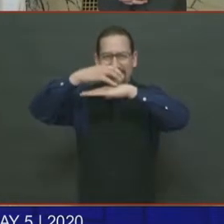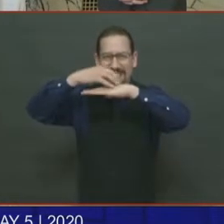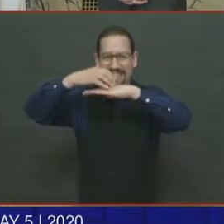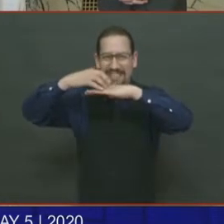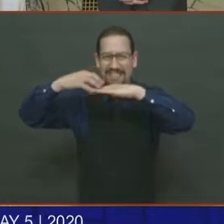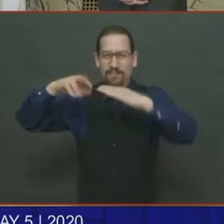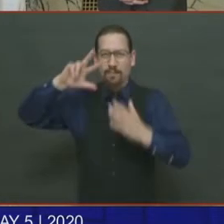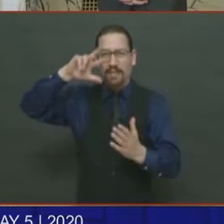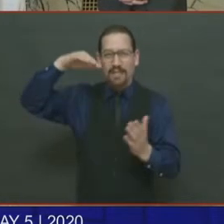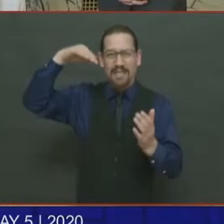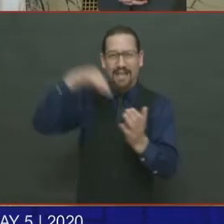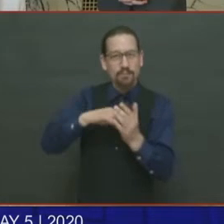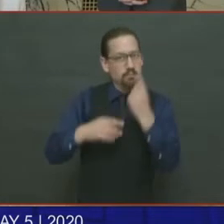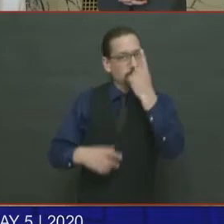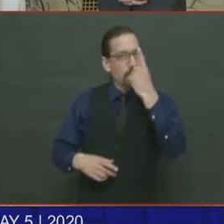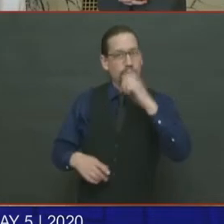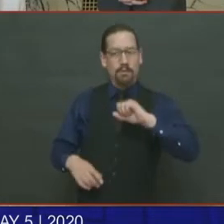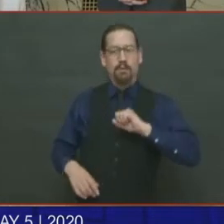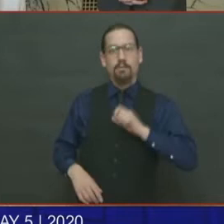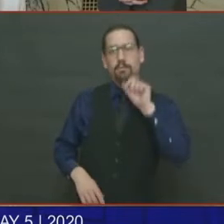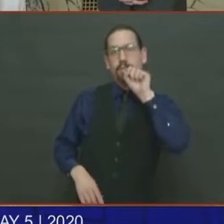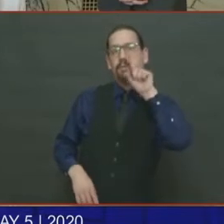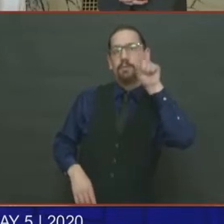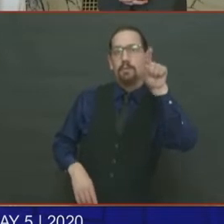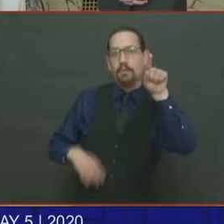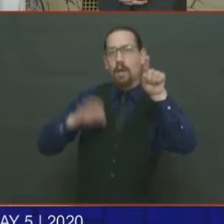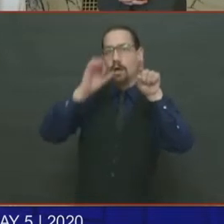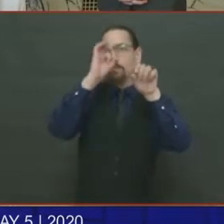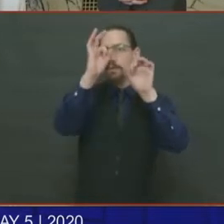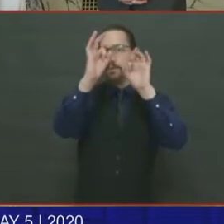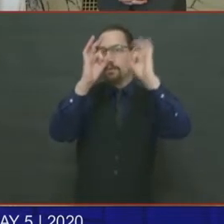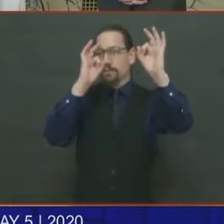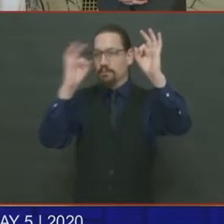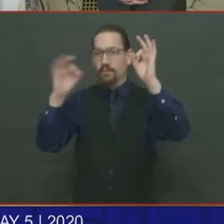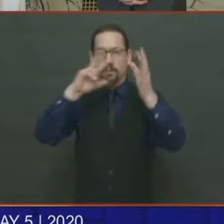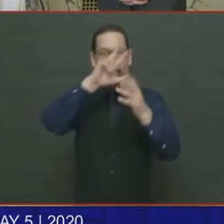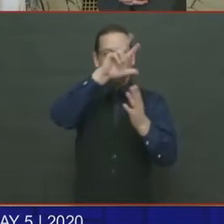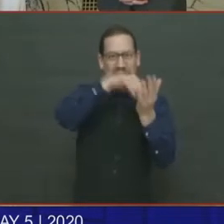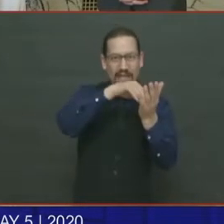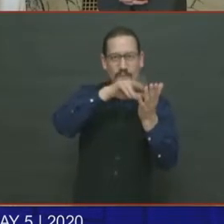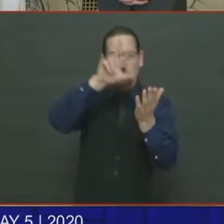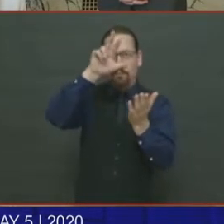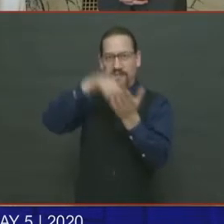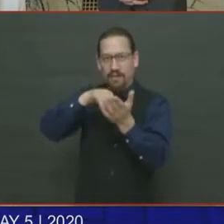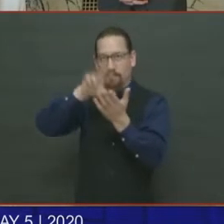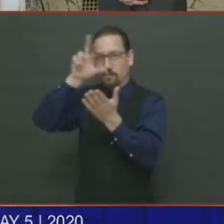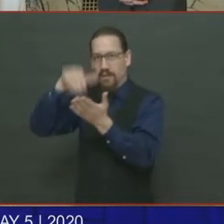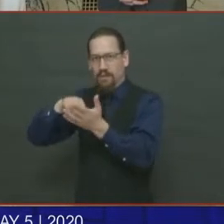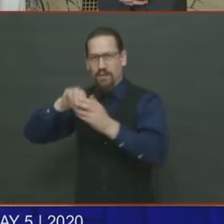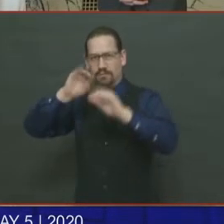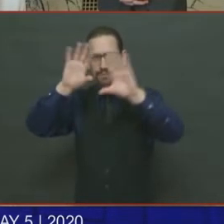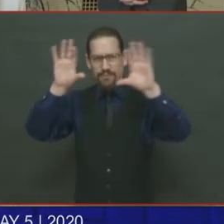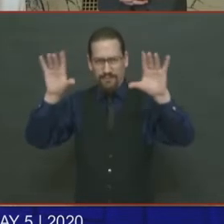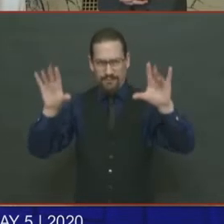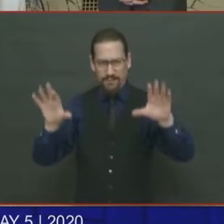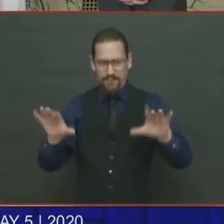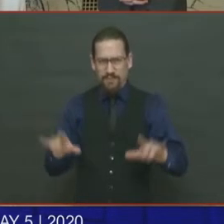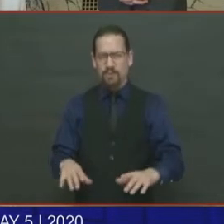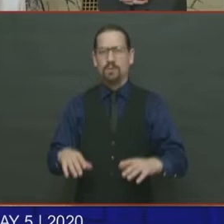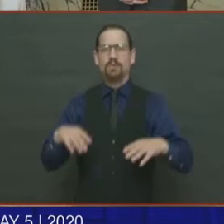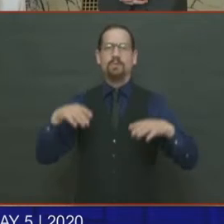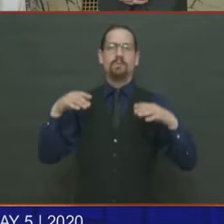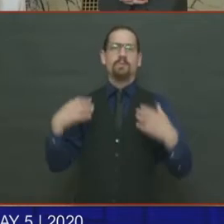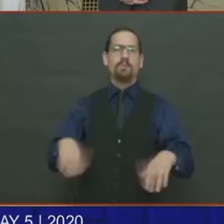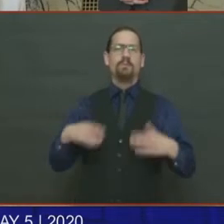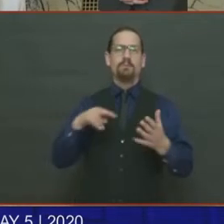enough. What's key to understand is that the mask, some form of covering